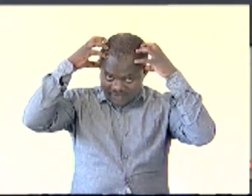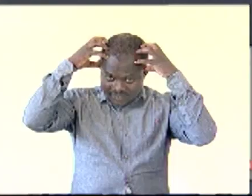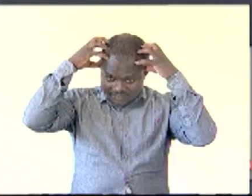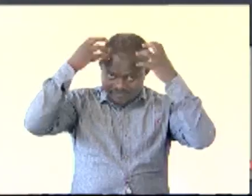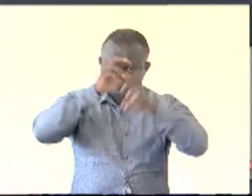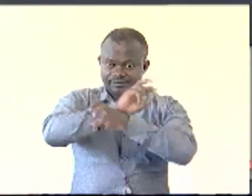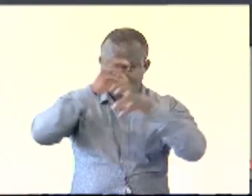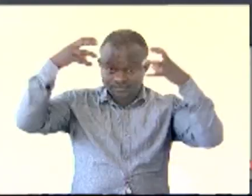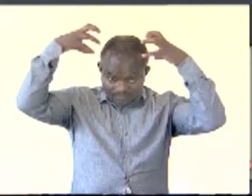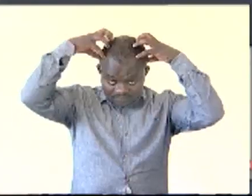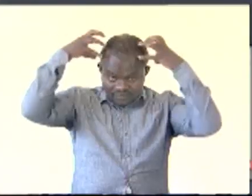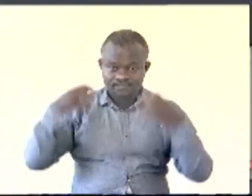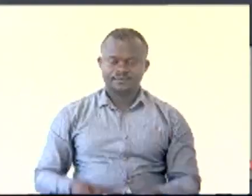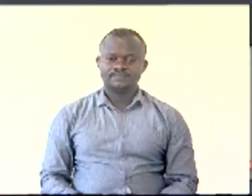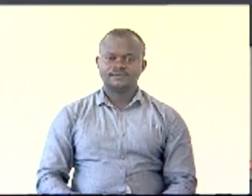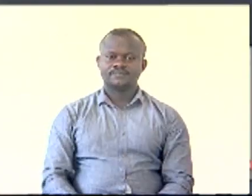the skull.